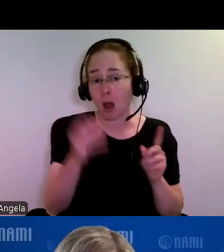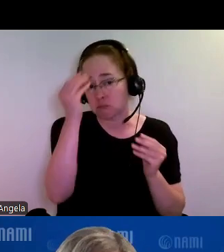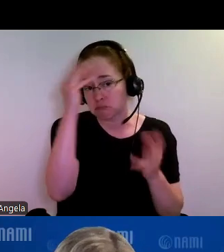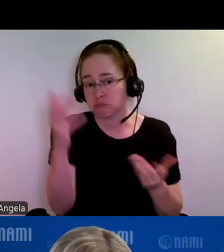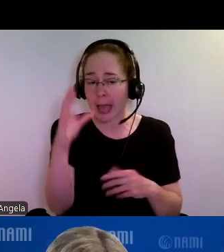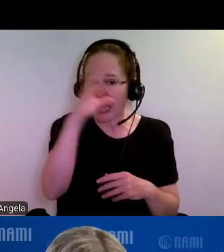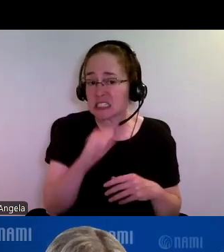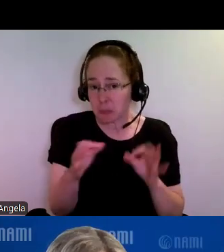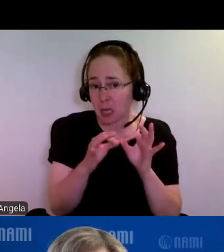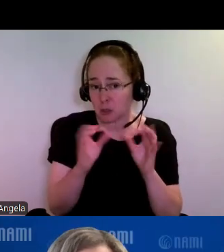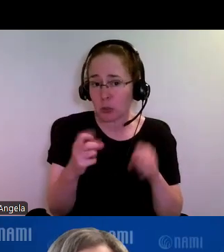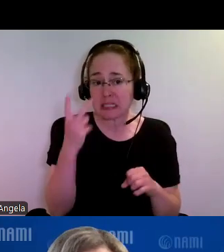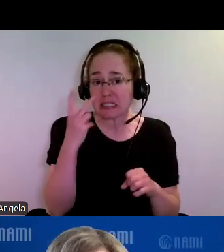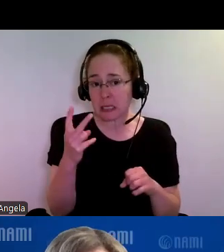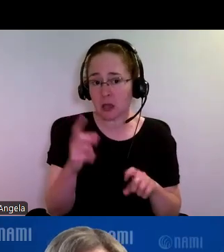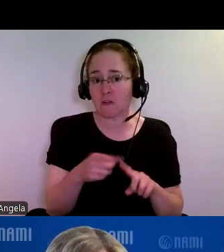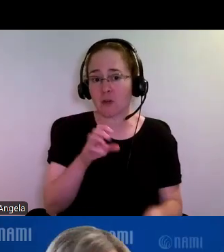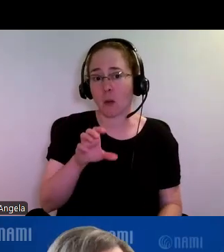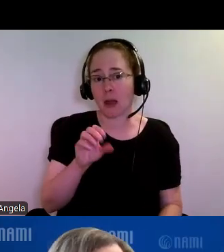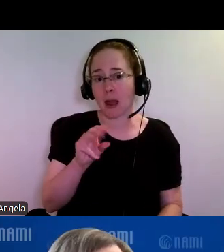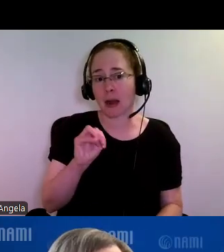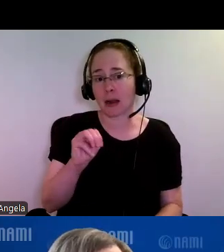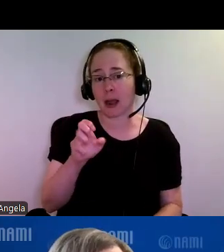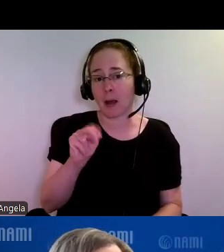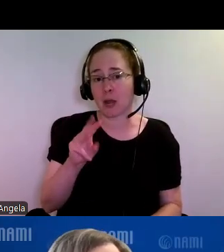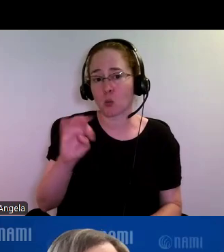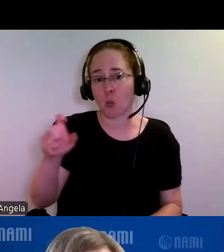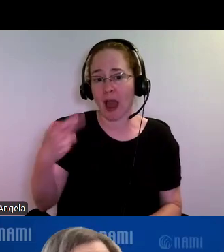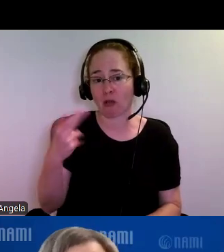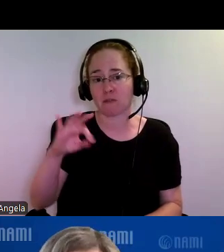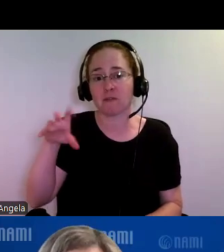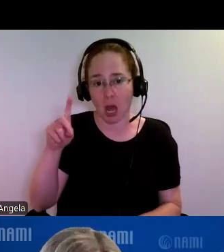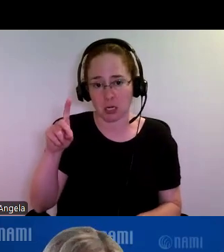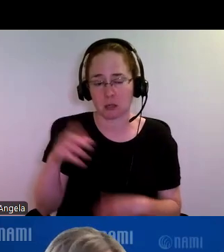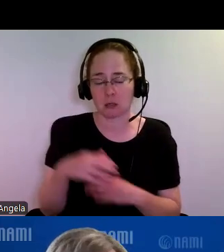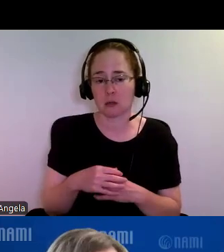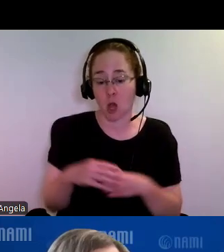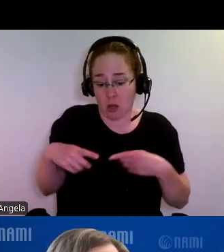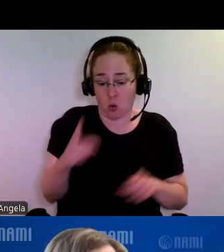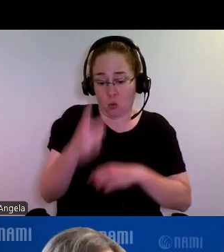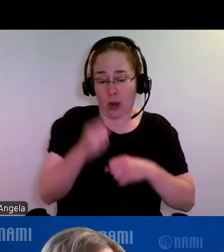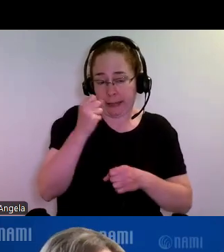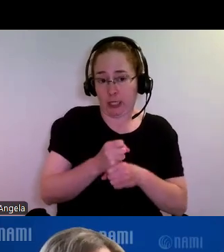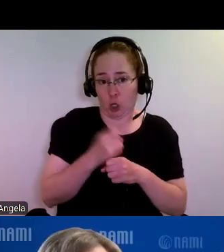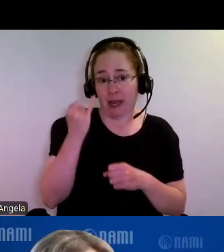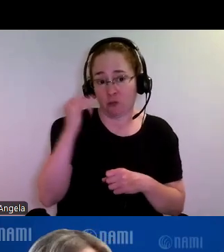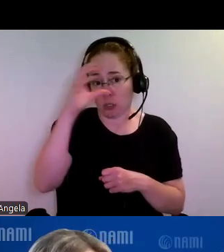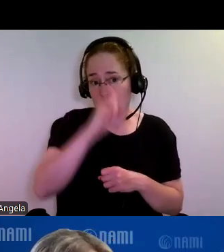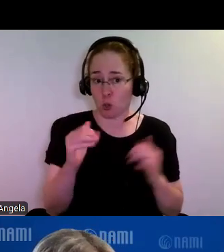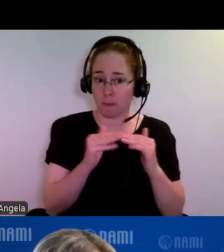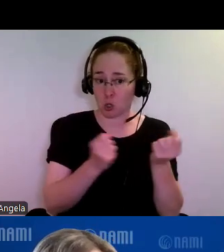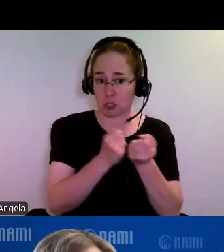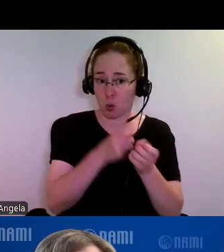estimate that you can see on this slide from the Commonwealth Fund is that over the course of a year, if you assume that a peer